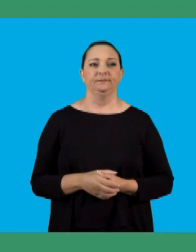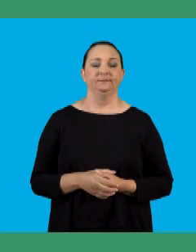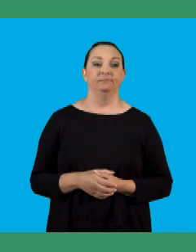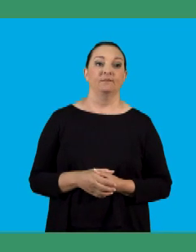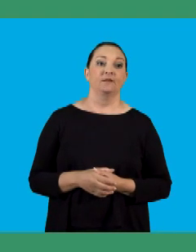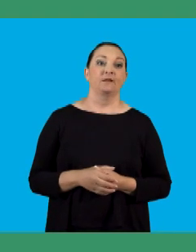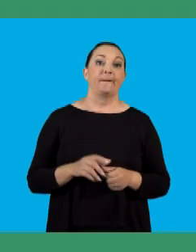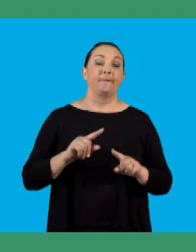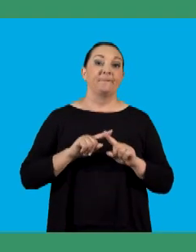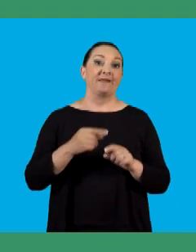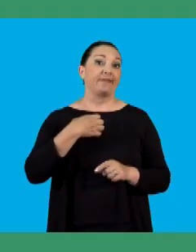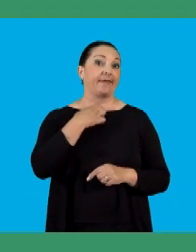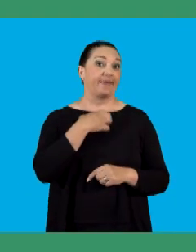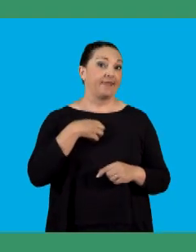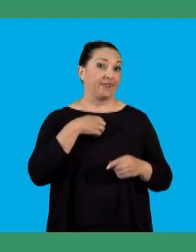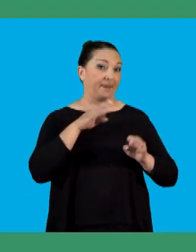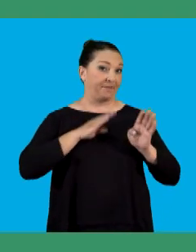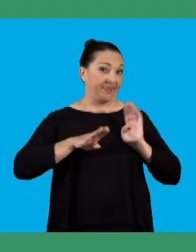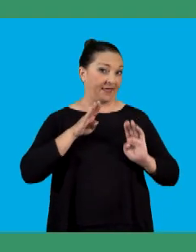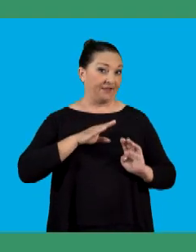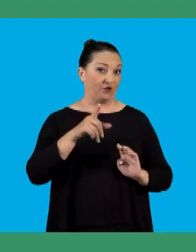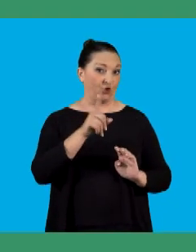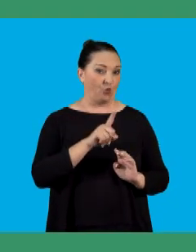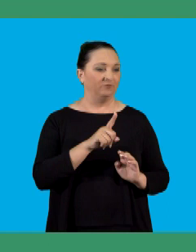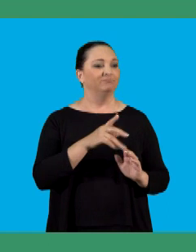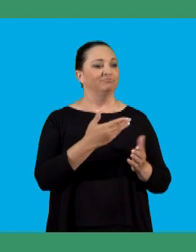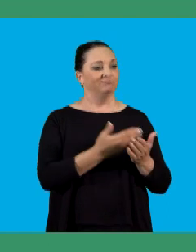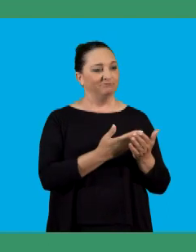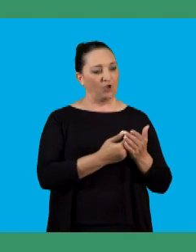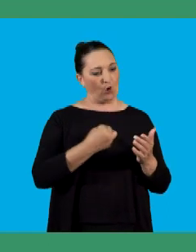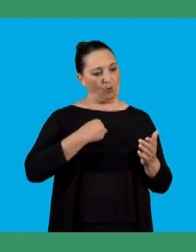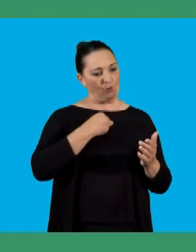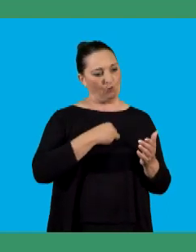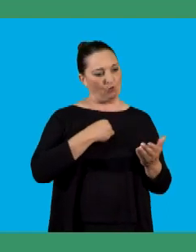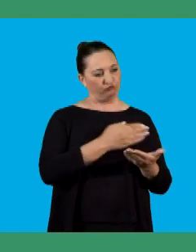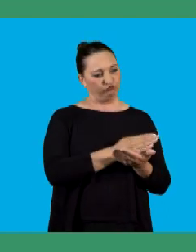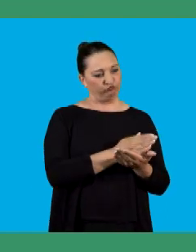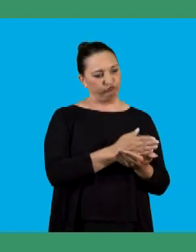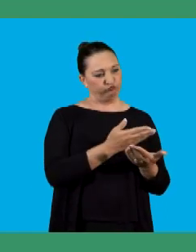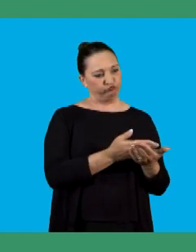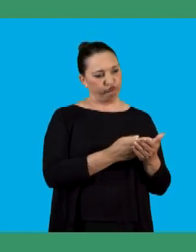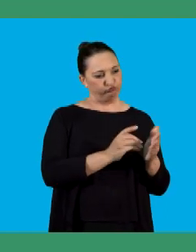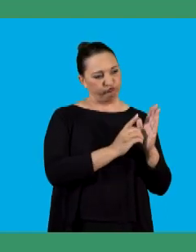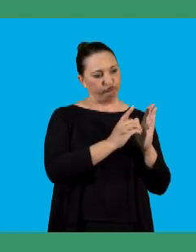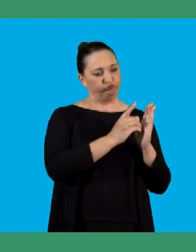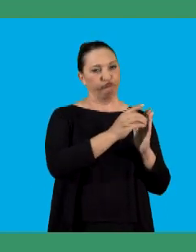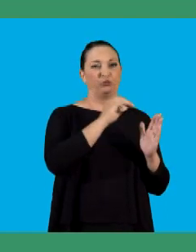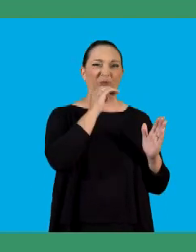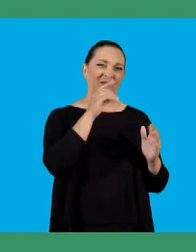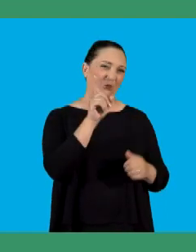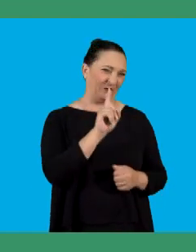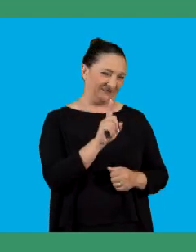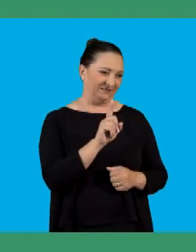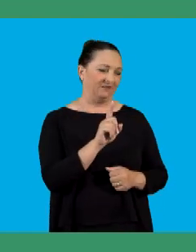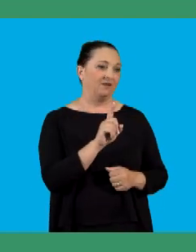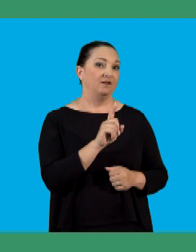Now, ethical behavior focuses on developing a moral compass for decision making. In simple